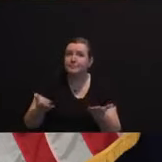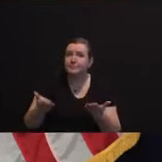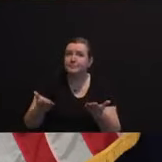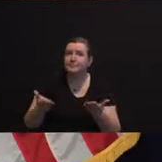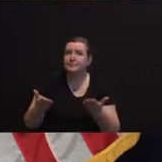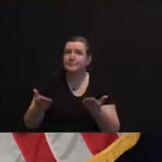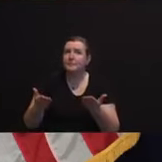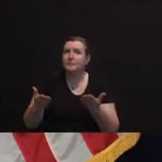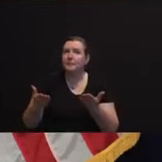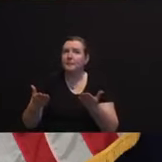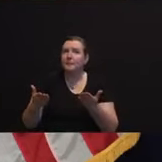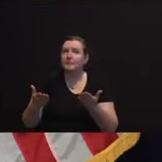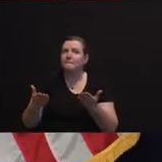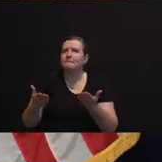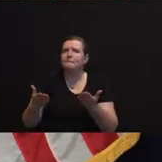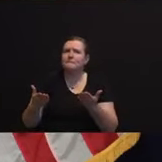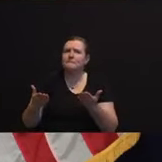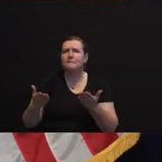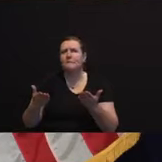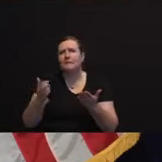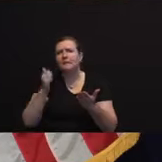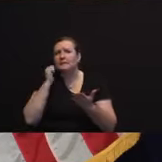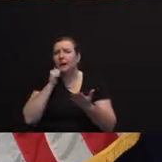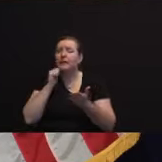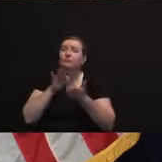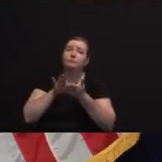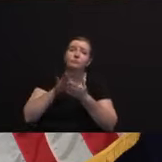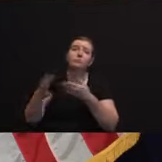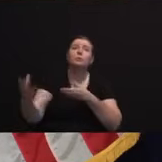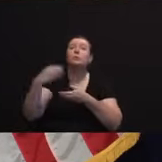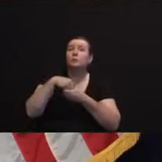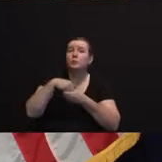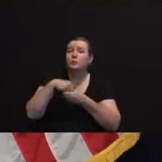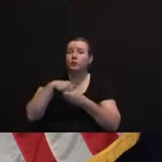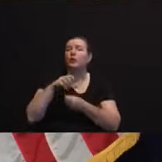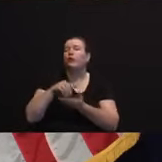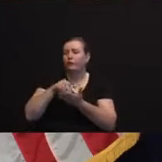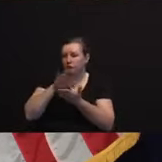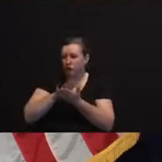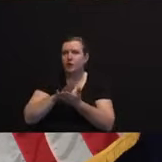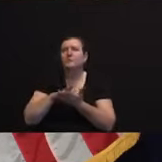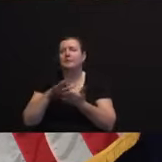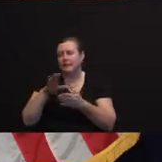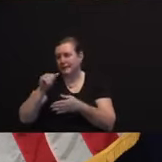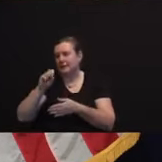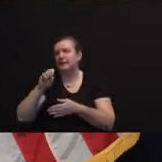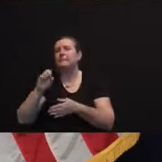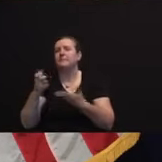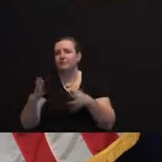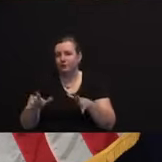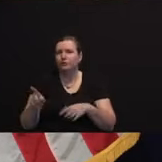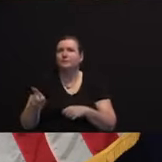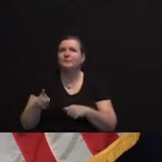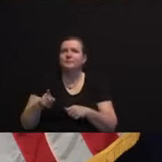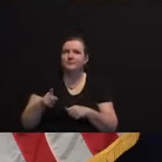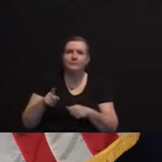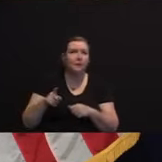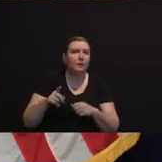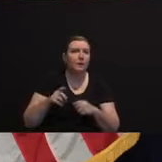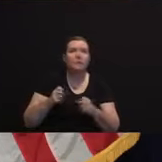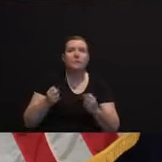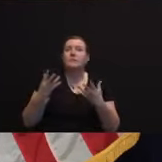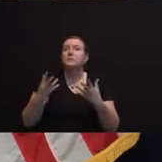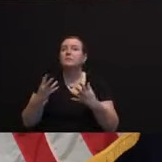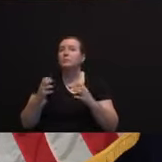we in our daily counts count the confirmed cases. We also have many probable cases that we